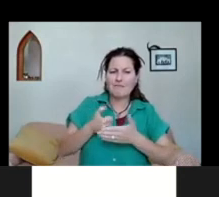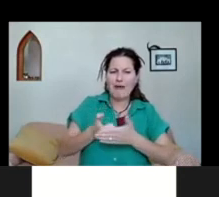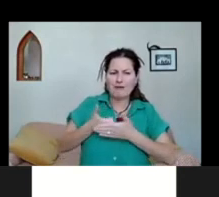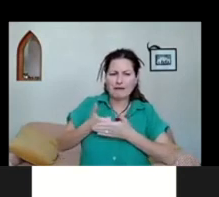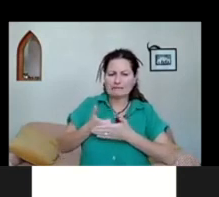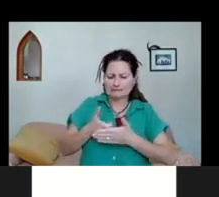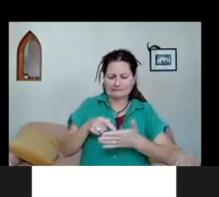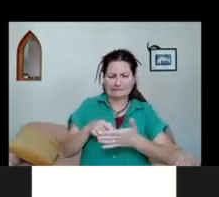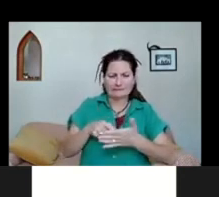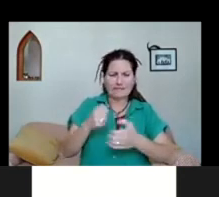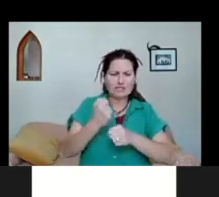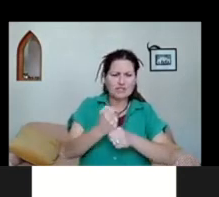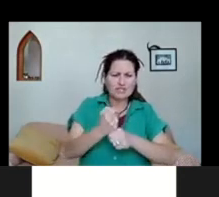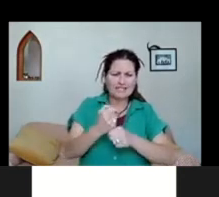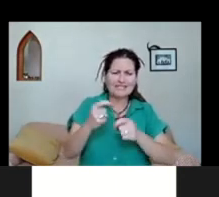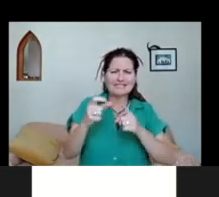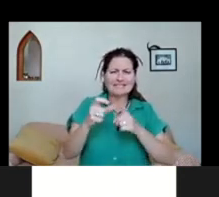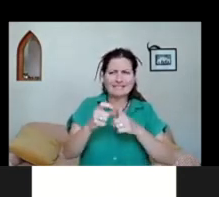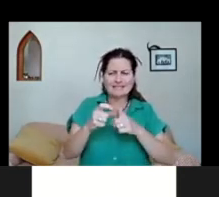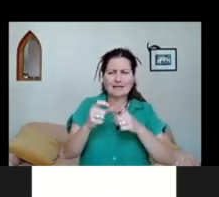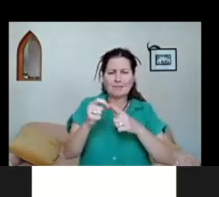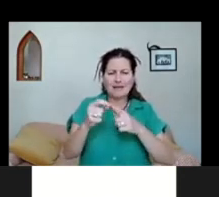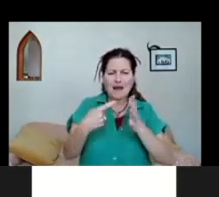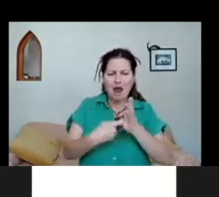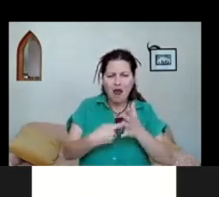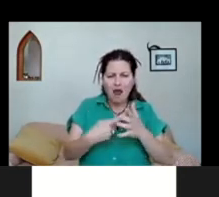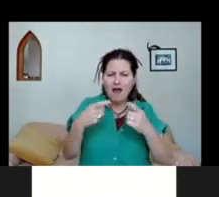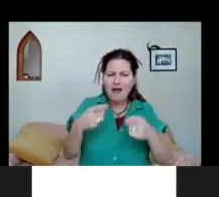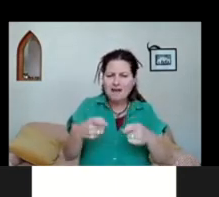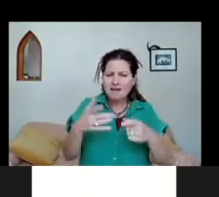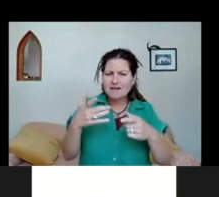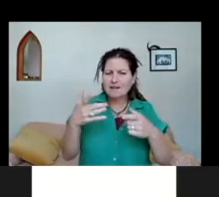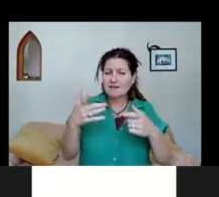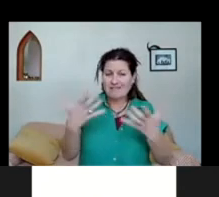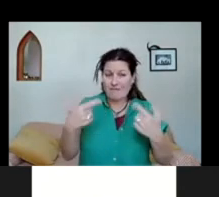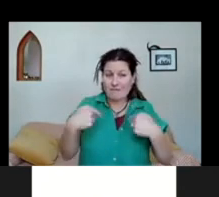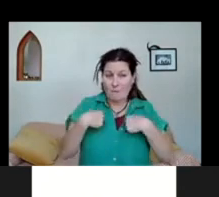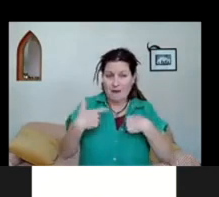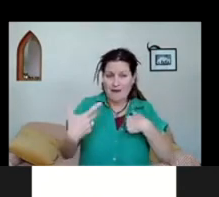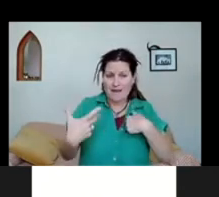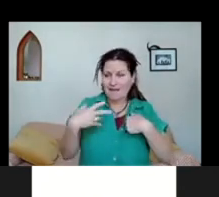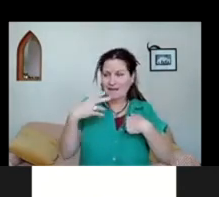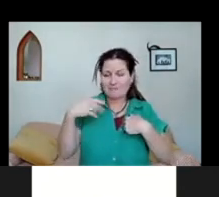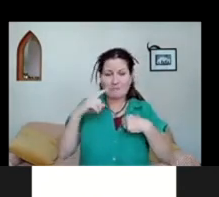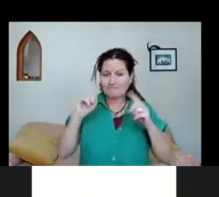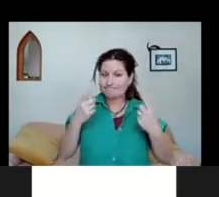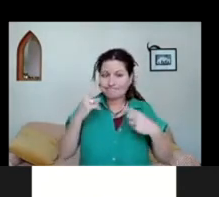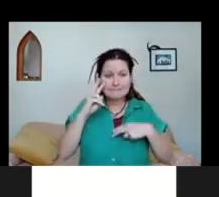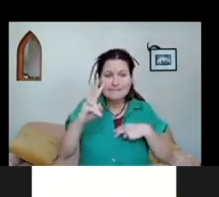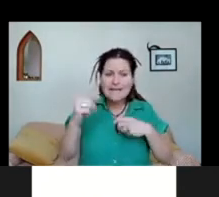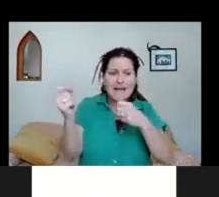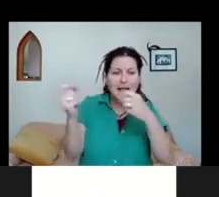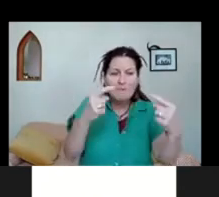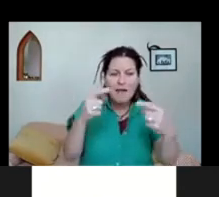to share, or even to me necessarily to see the emails or share the emails of who's in the group. However, if it's, you